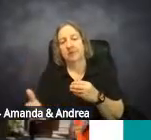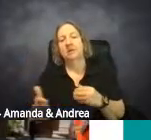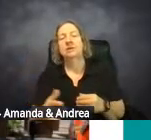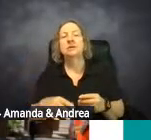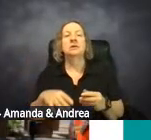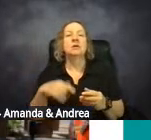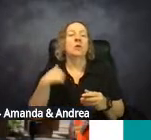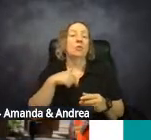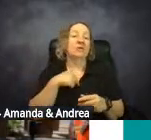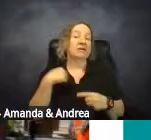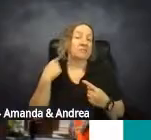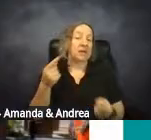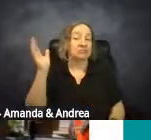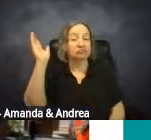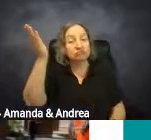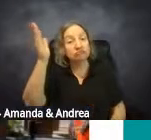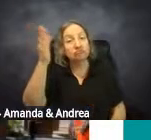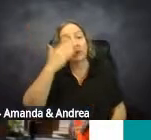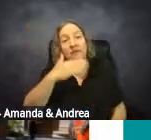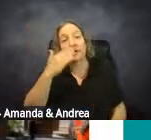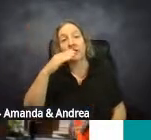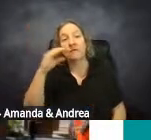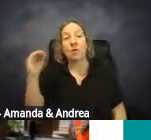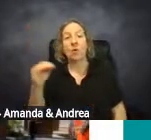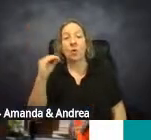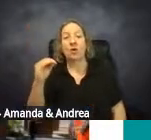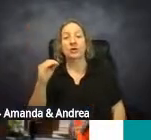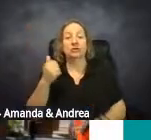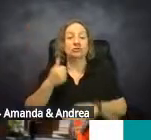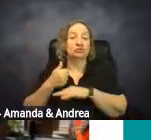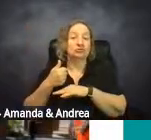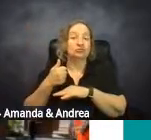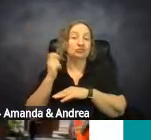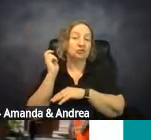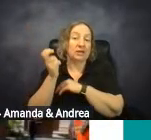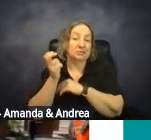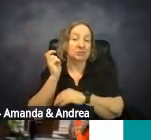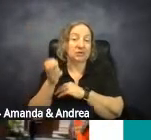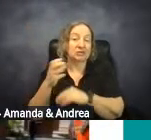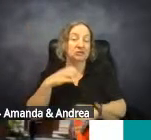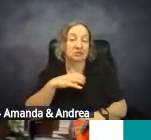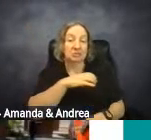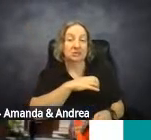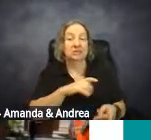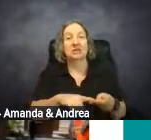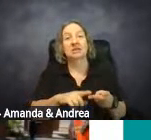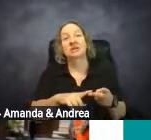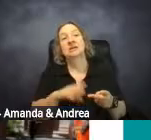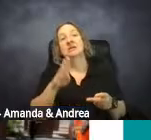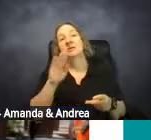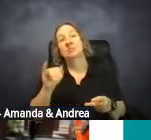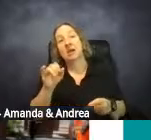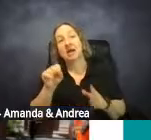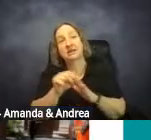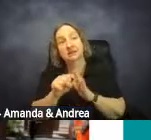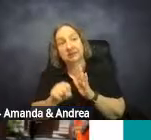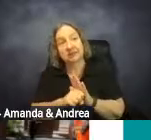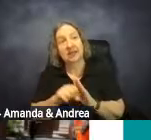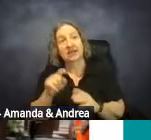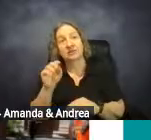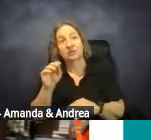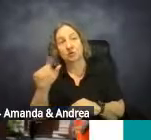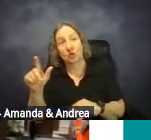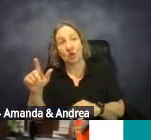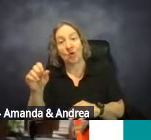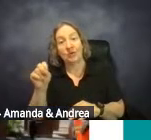presentations. We were in front of the Oregon Transportation Commission, Bi-State Tolling Subcommittee. We have